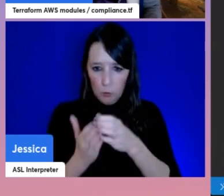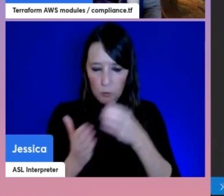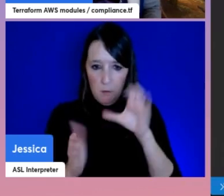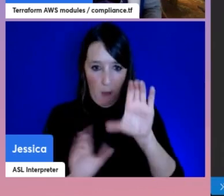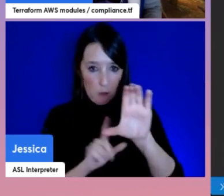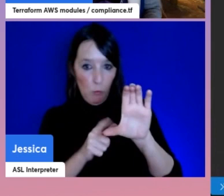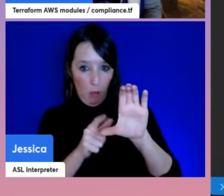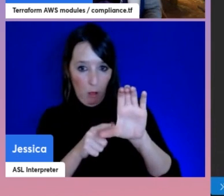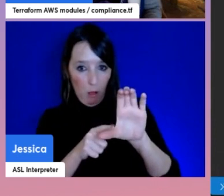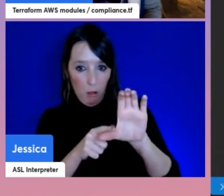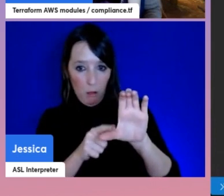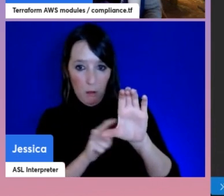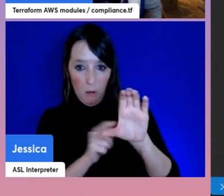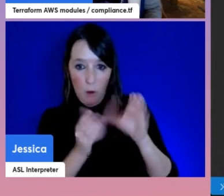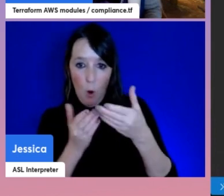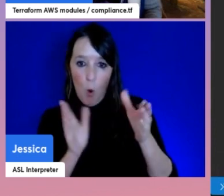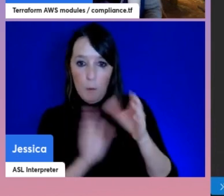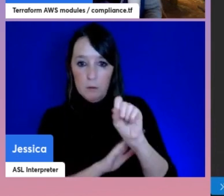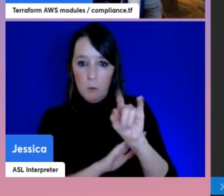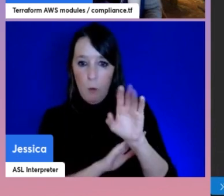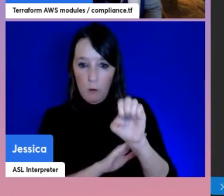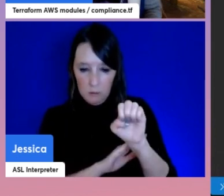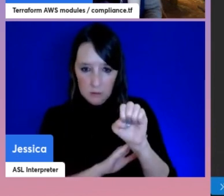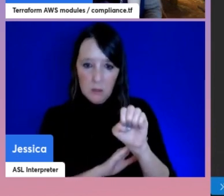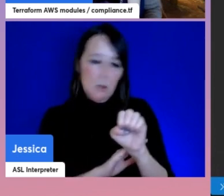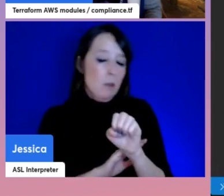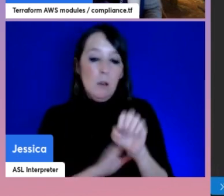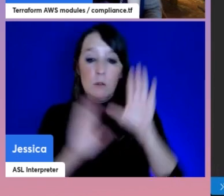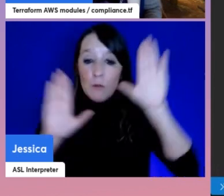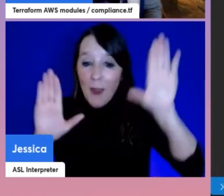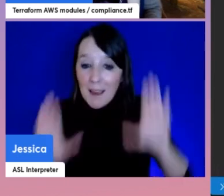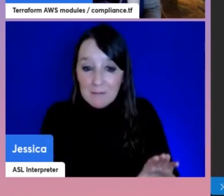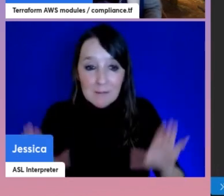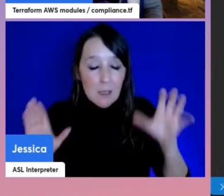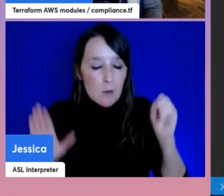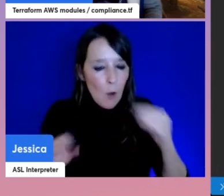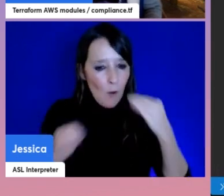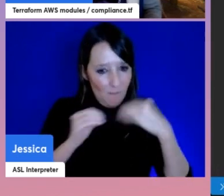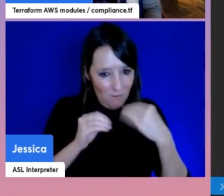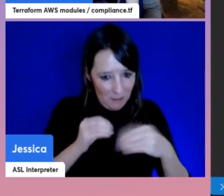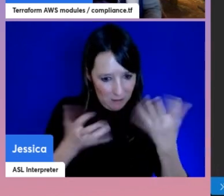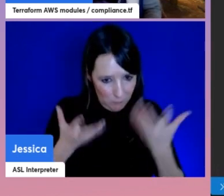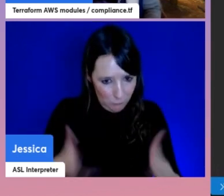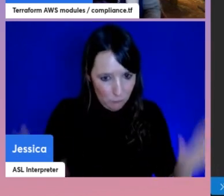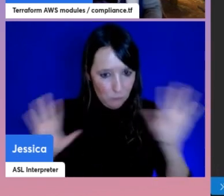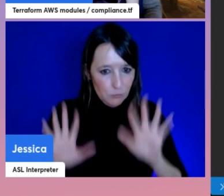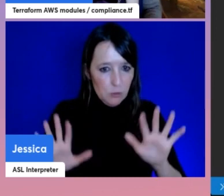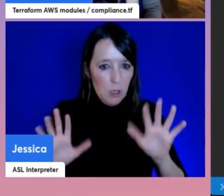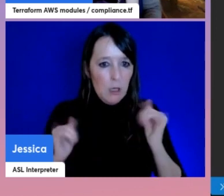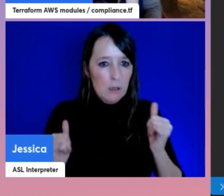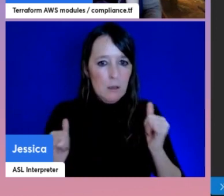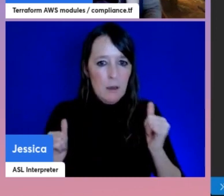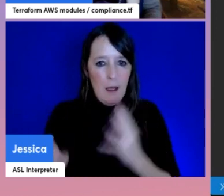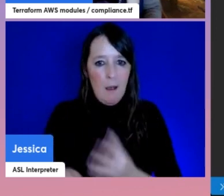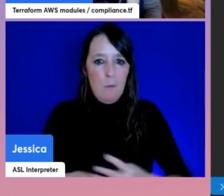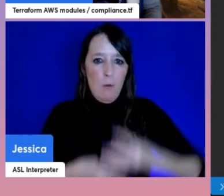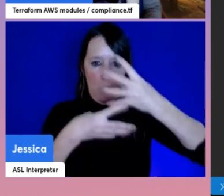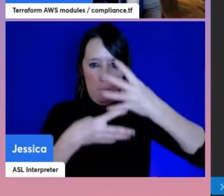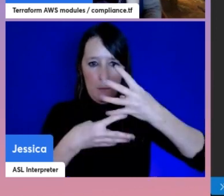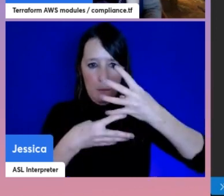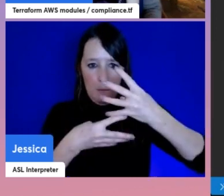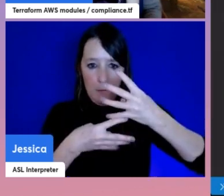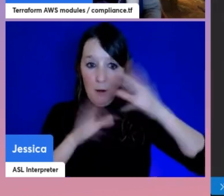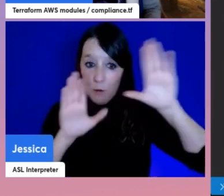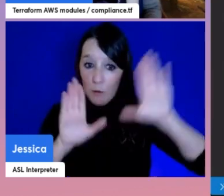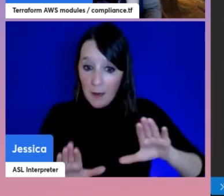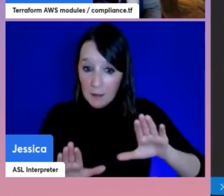and used by many people. Great. So then you fix it somehow. Now your code is great. Now you don't